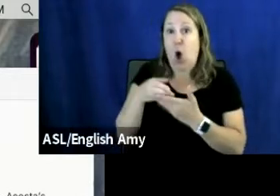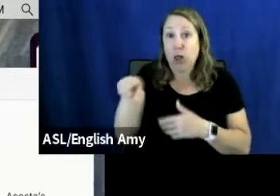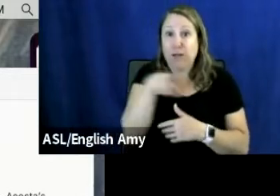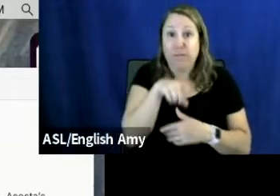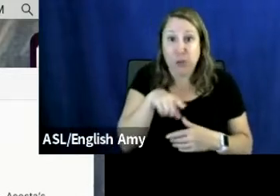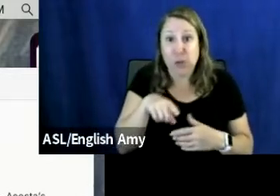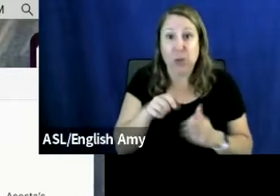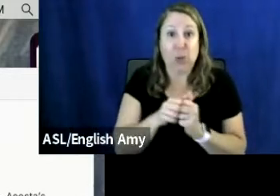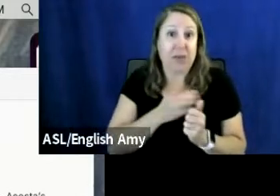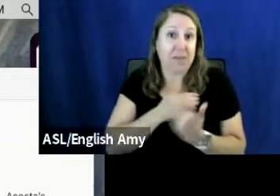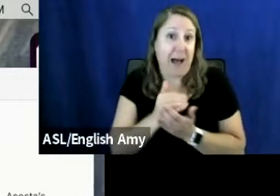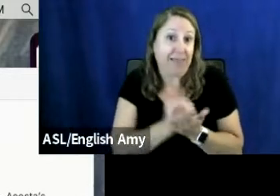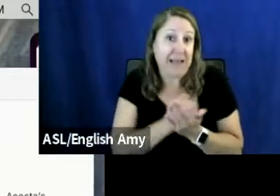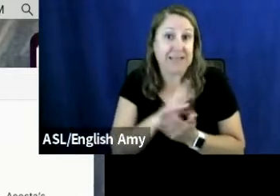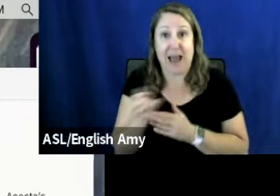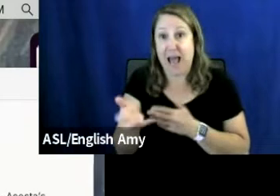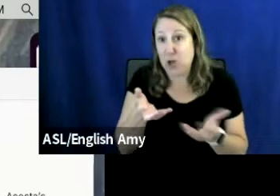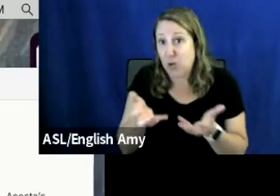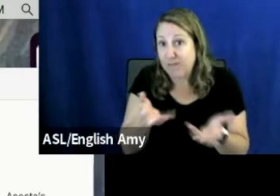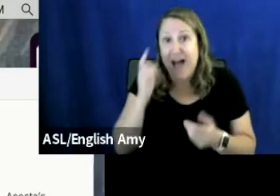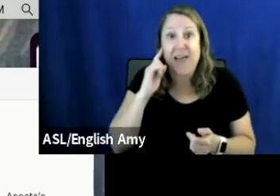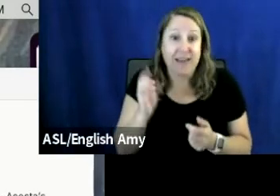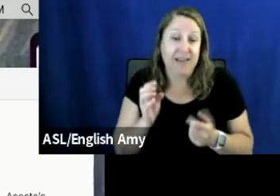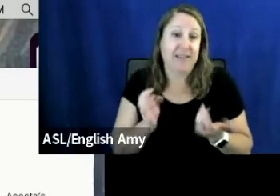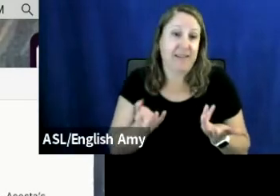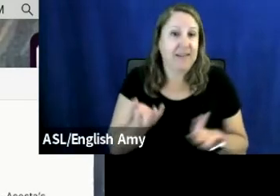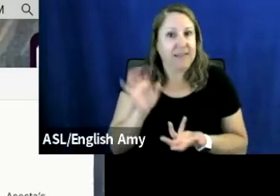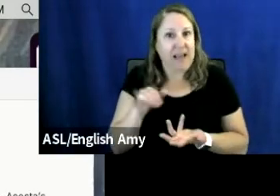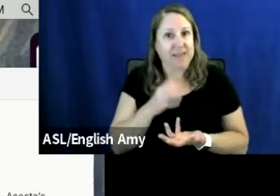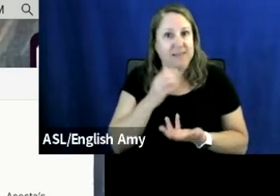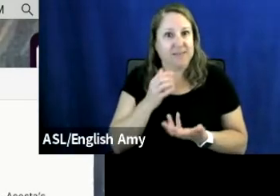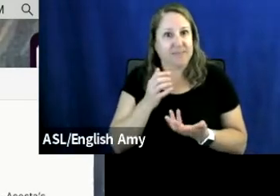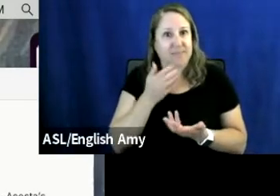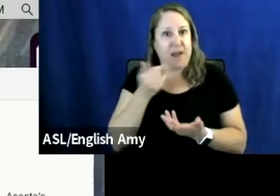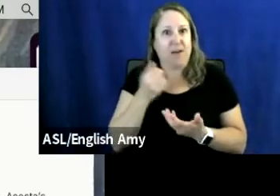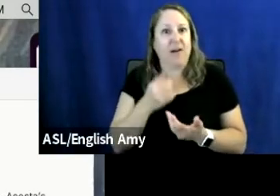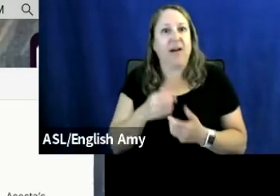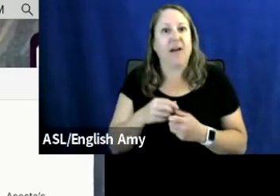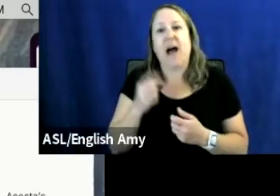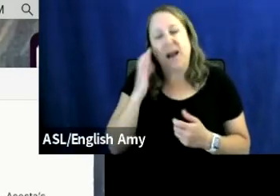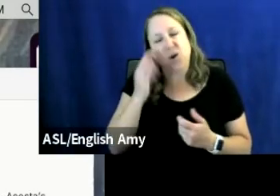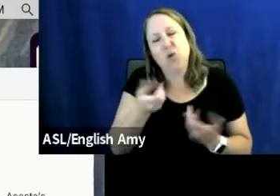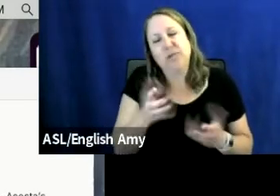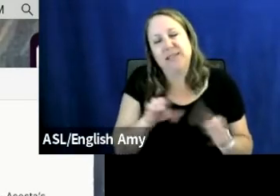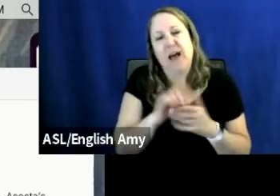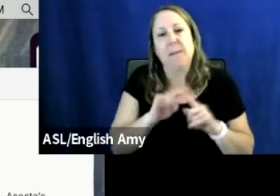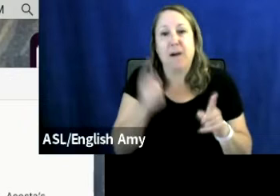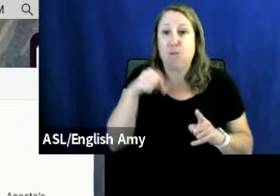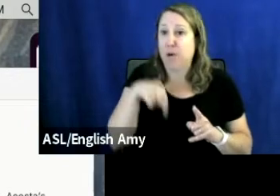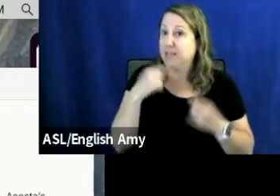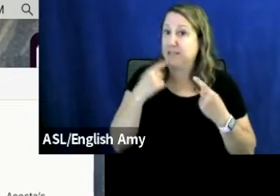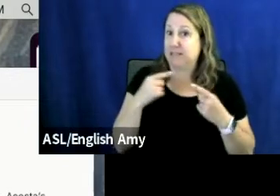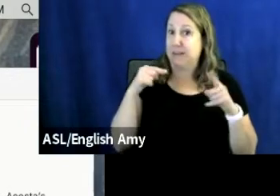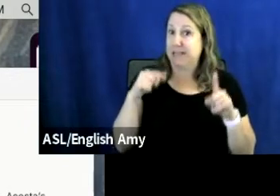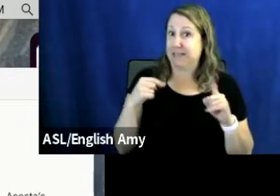lesson and having it be interactive, I think it really brings it all to life. In order for us to be able to do this, and maybe you did this, but kind of setting that out, like in order for this to be